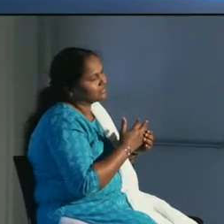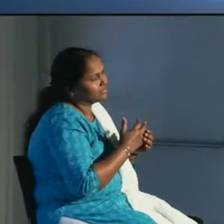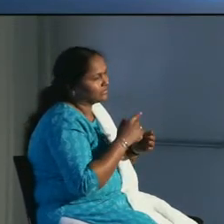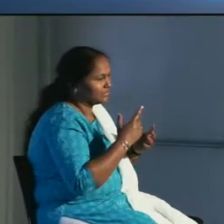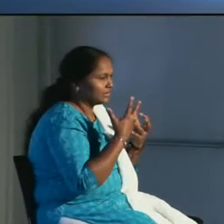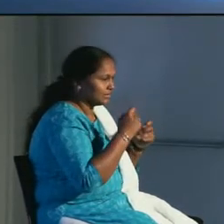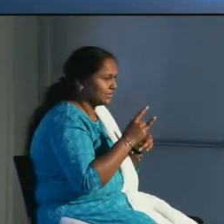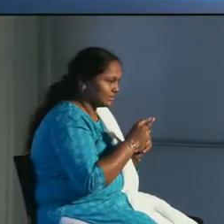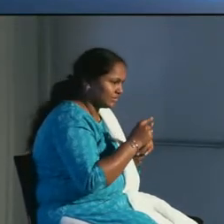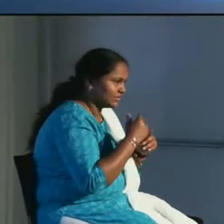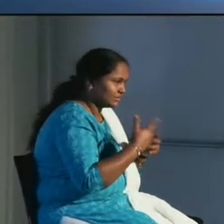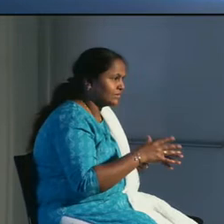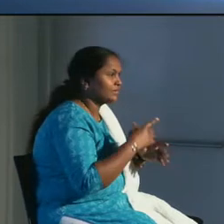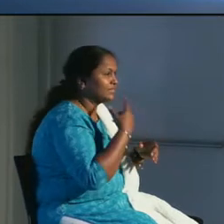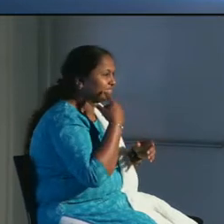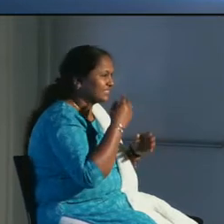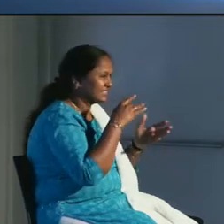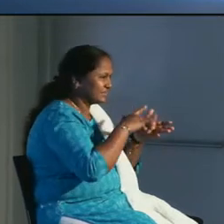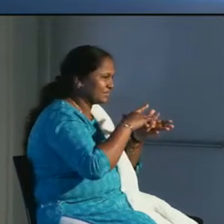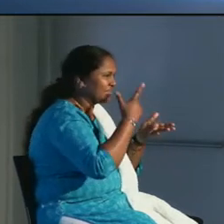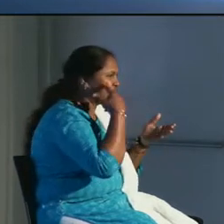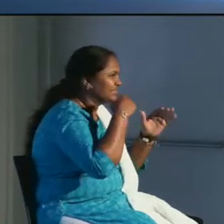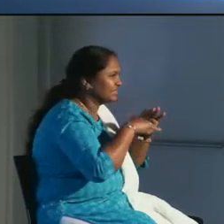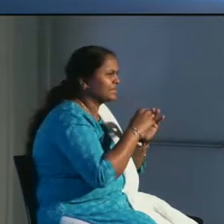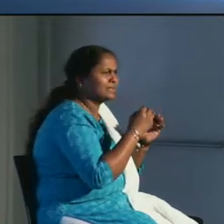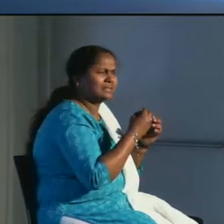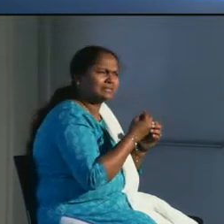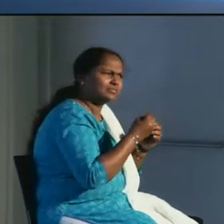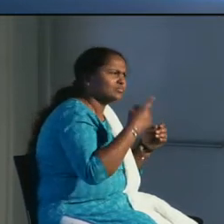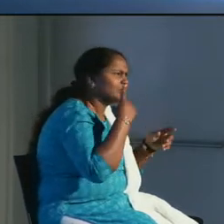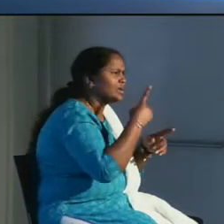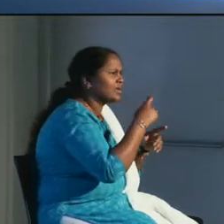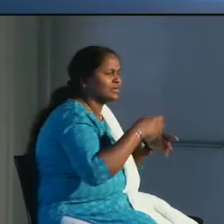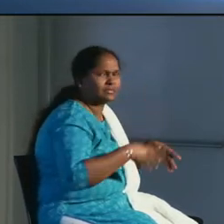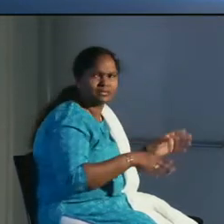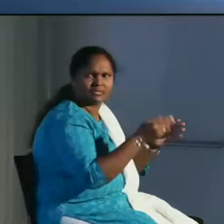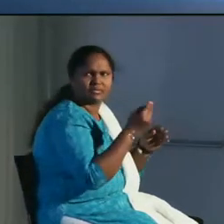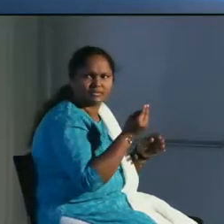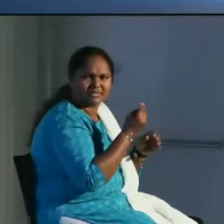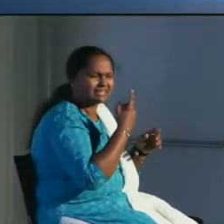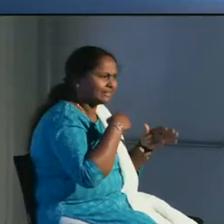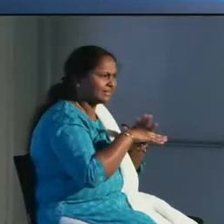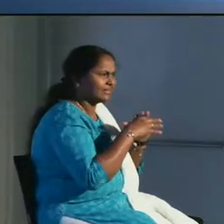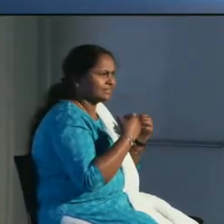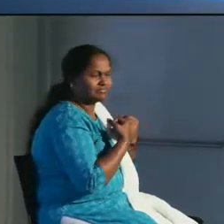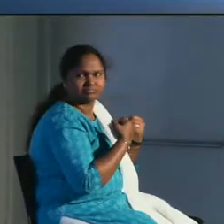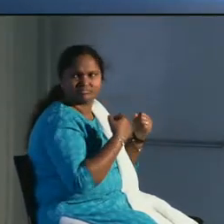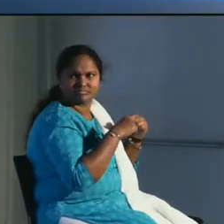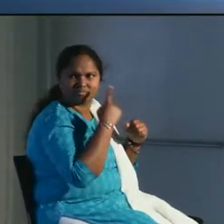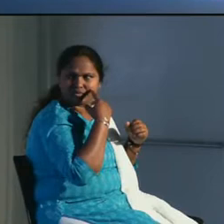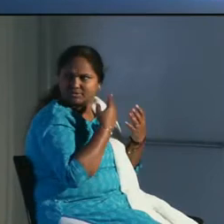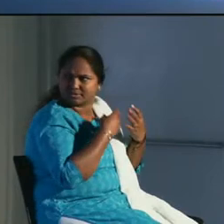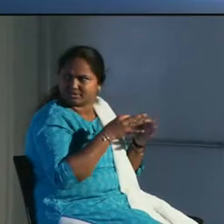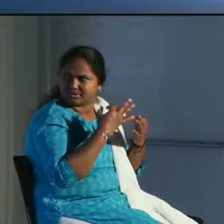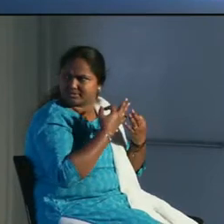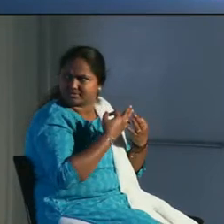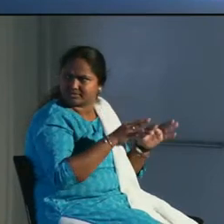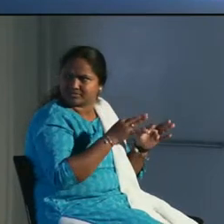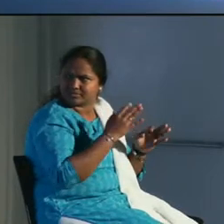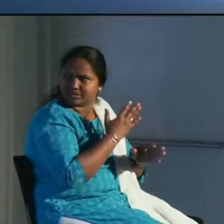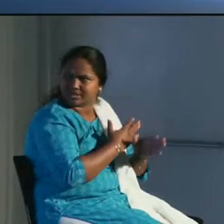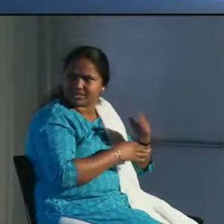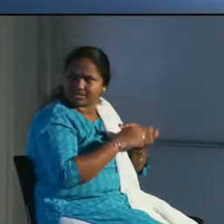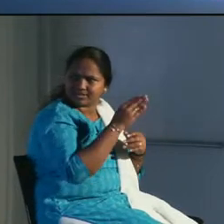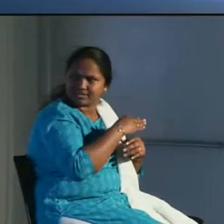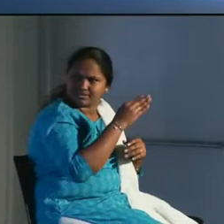This was done in Trivandrum, literally 100 foot. And I'm also very daring. I paint freehand. You know? I like